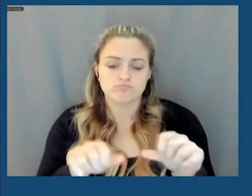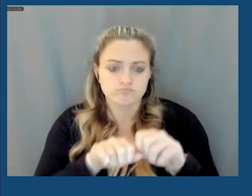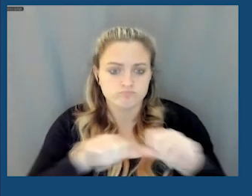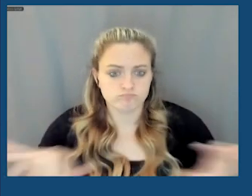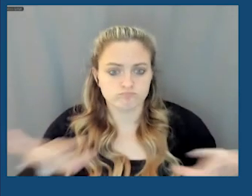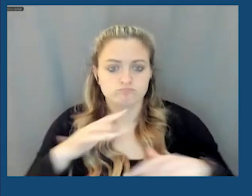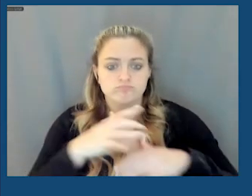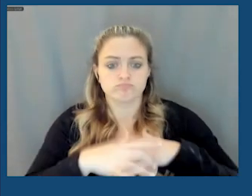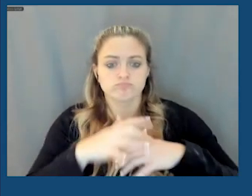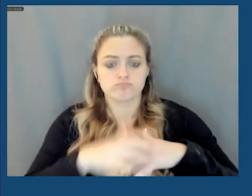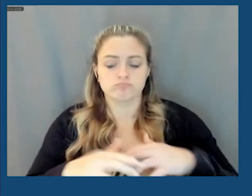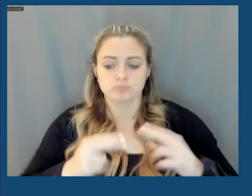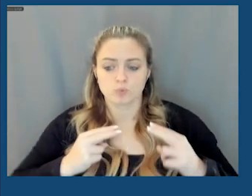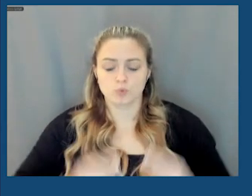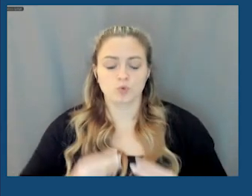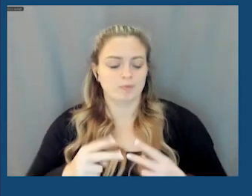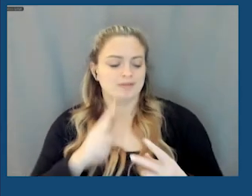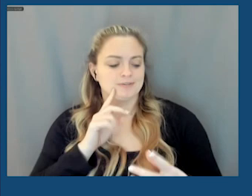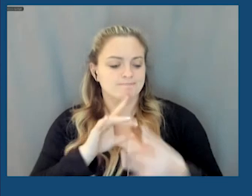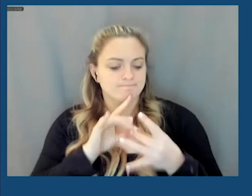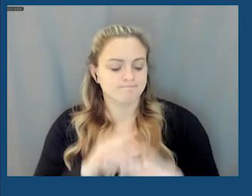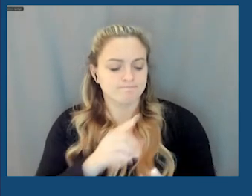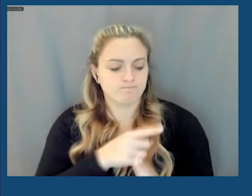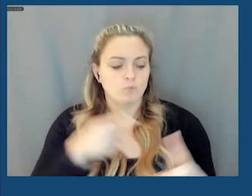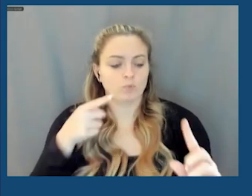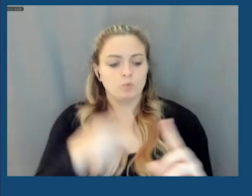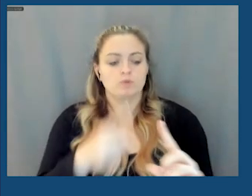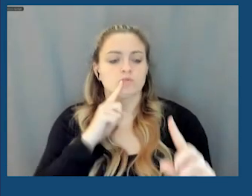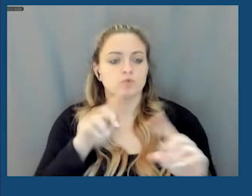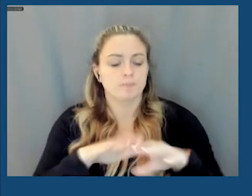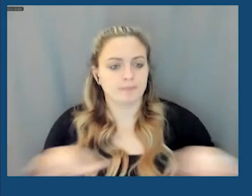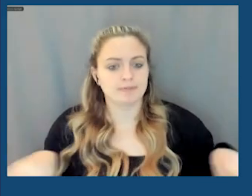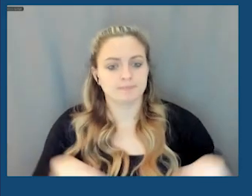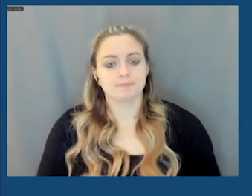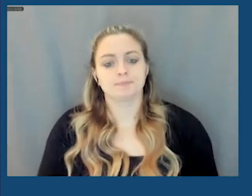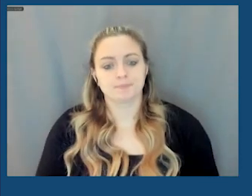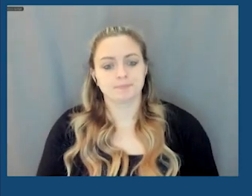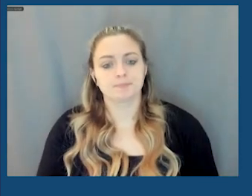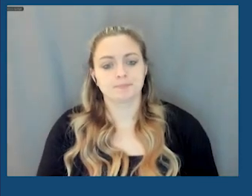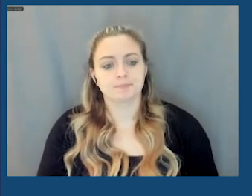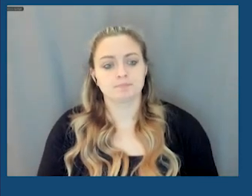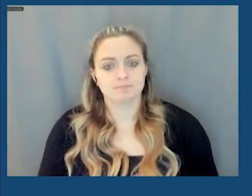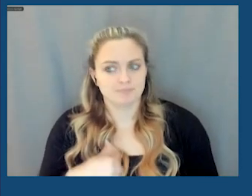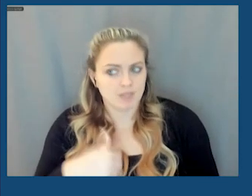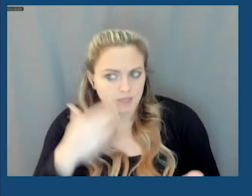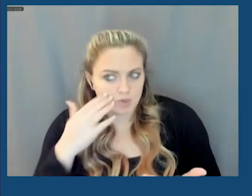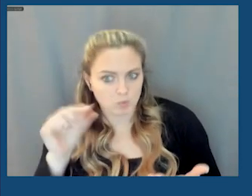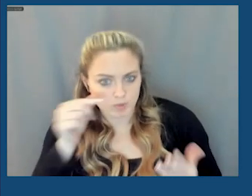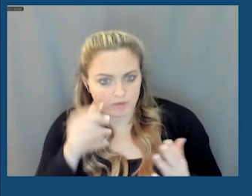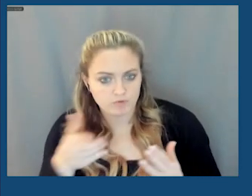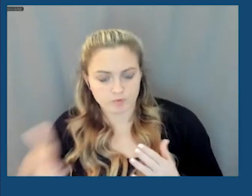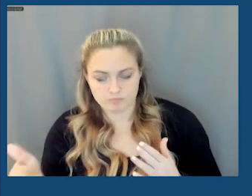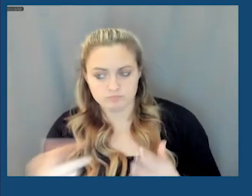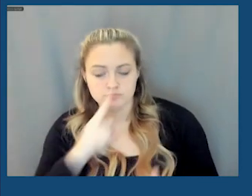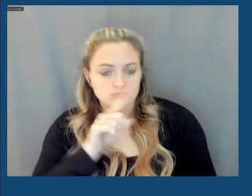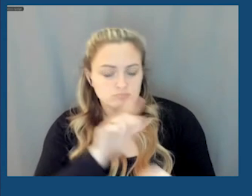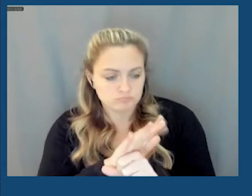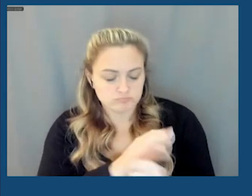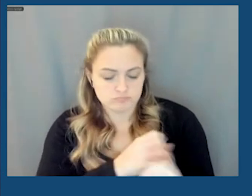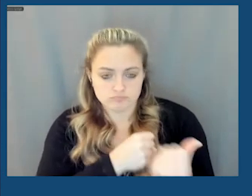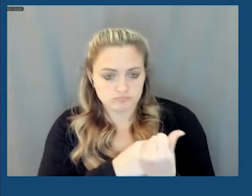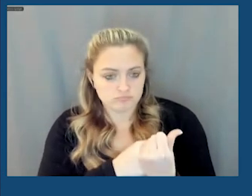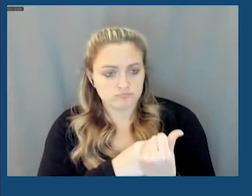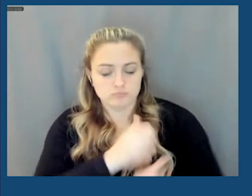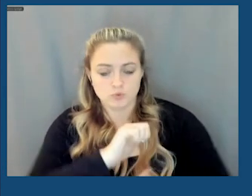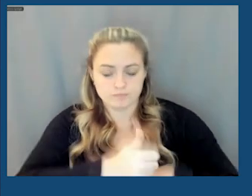available in humankind's quest for peace and security." I know the governor is dedicated to grounding our